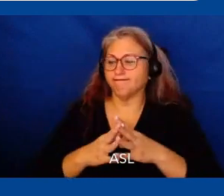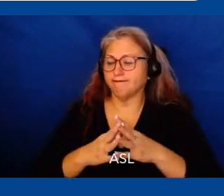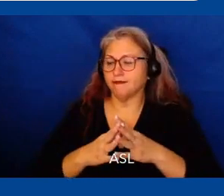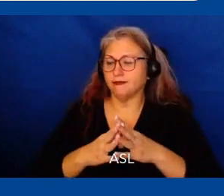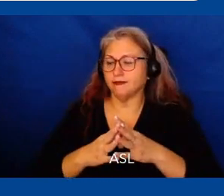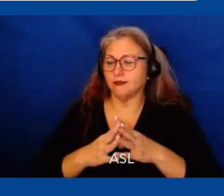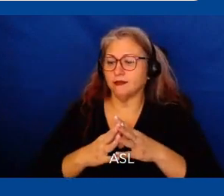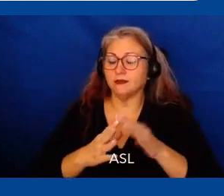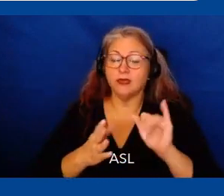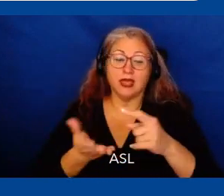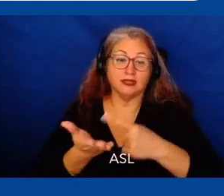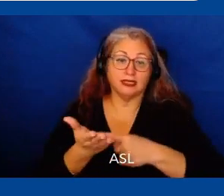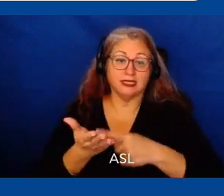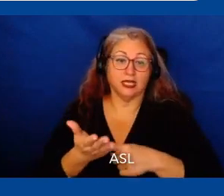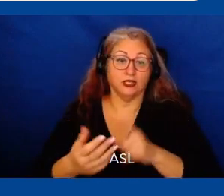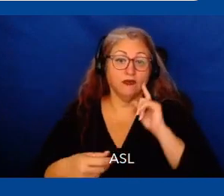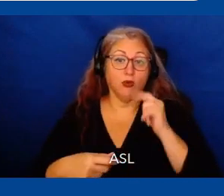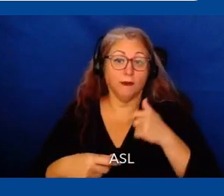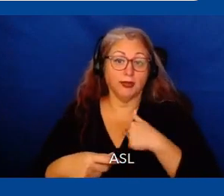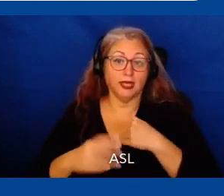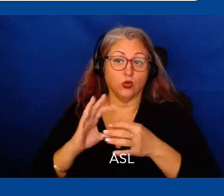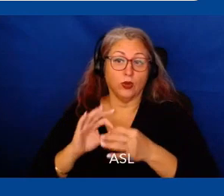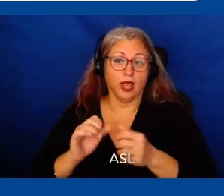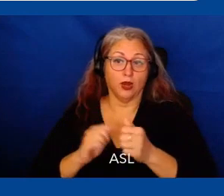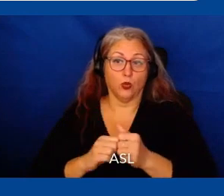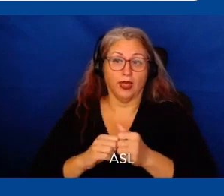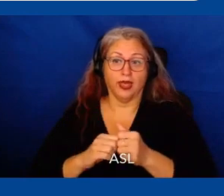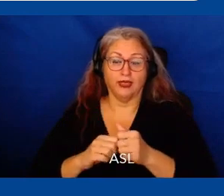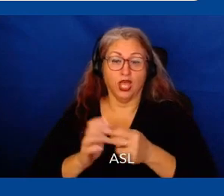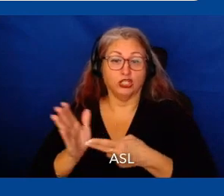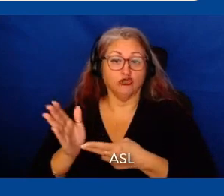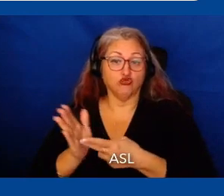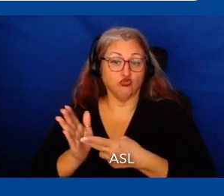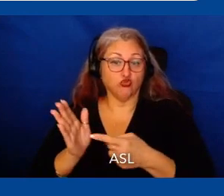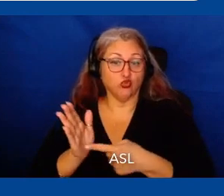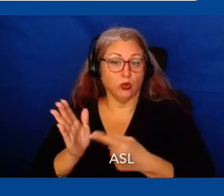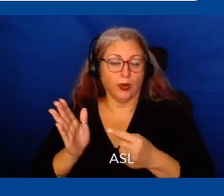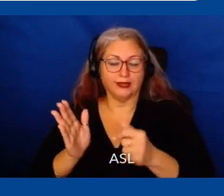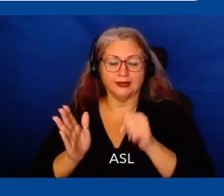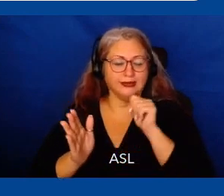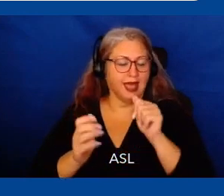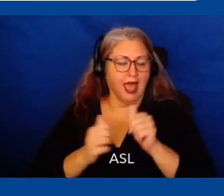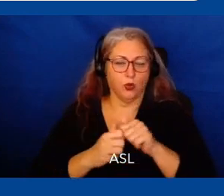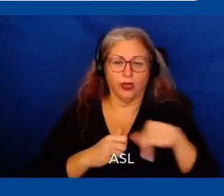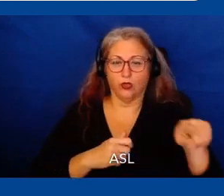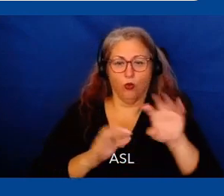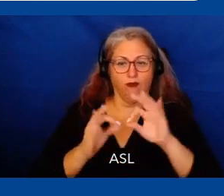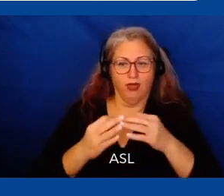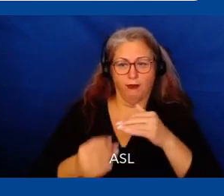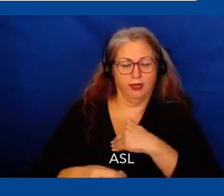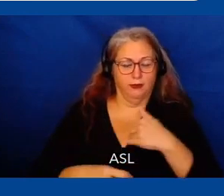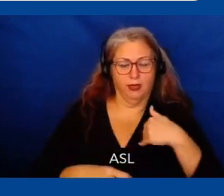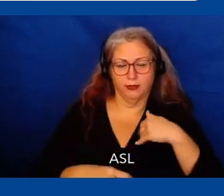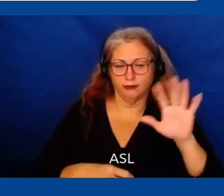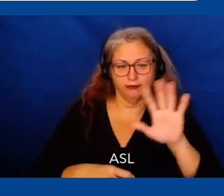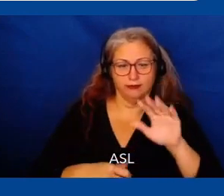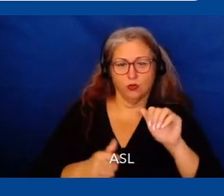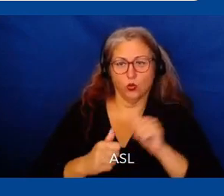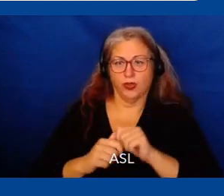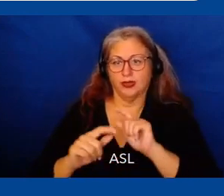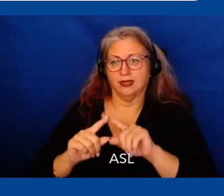the discussion for me about this matter of truth was not with my family members, but with the